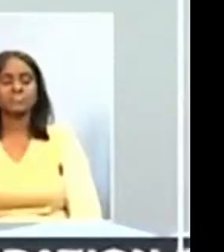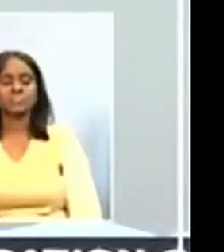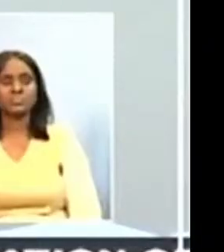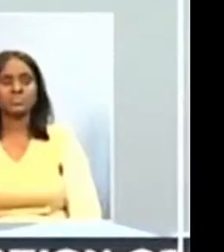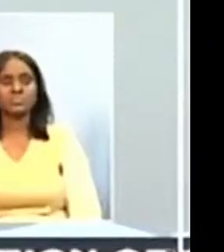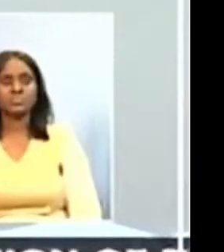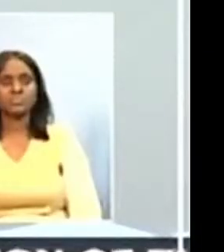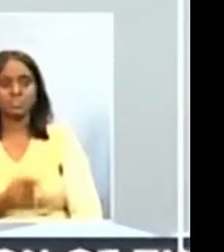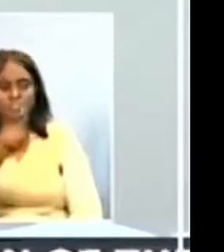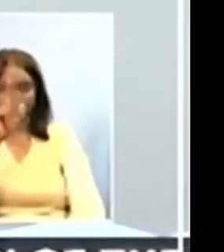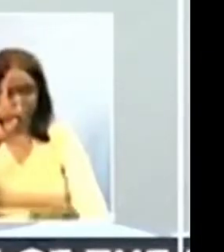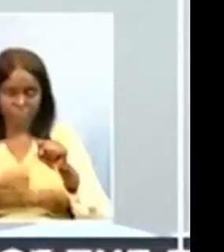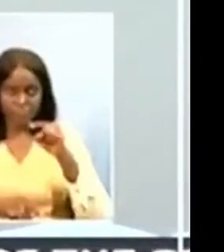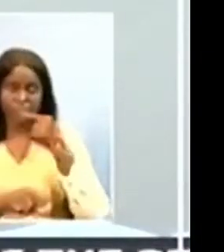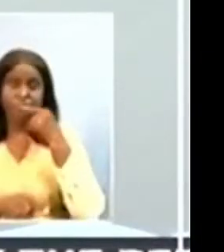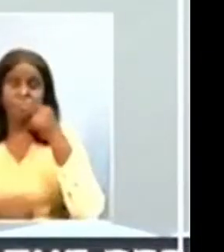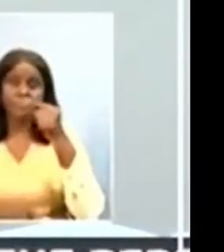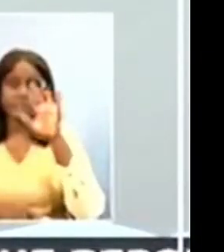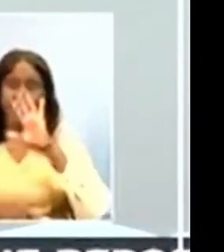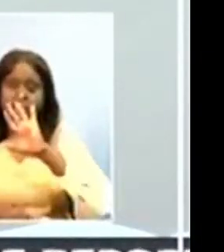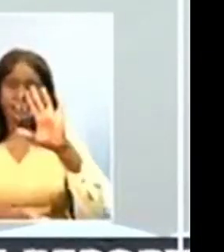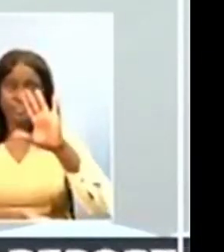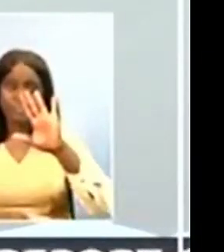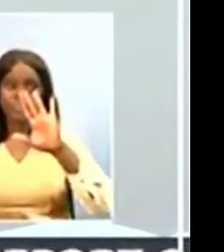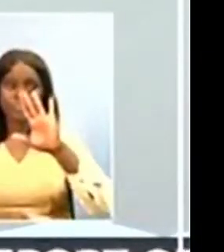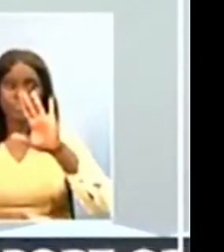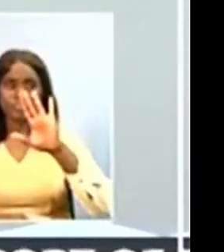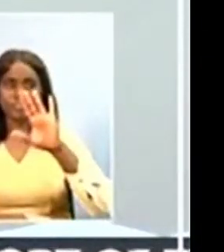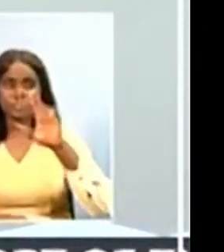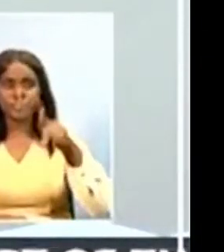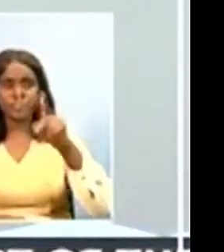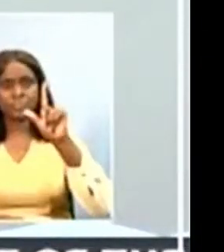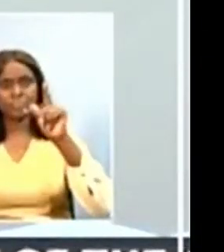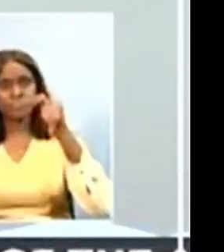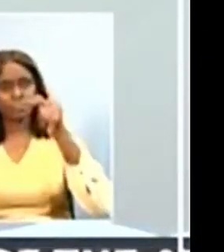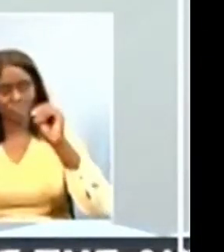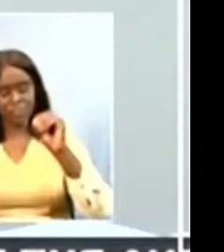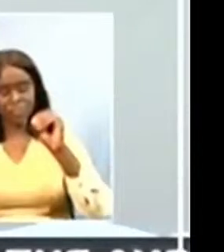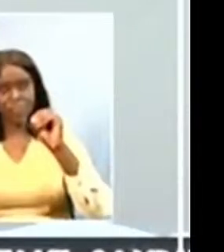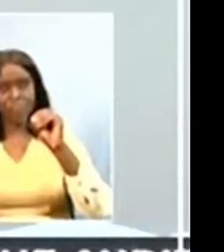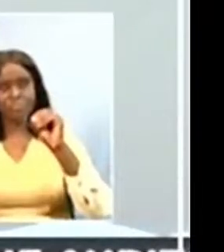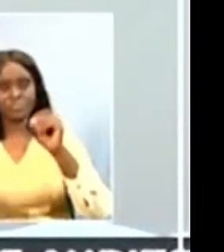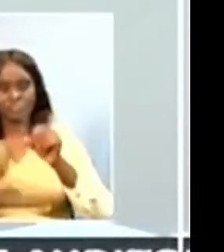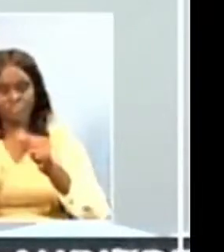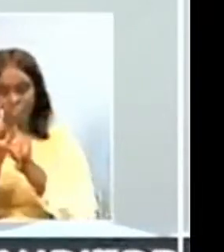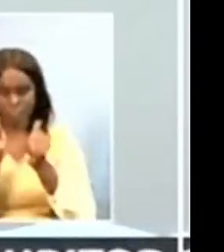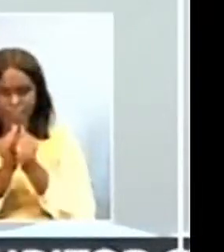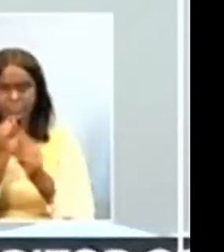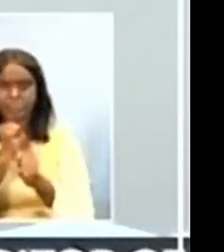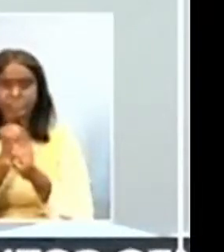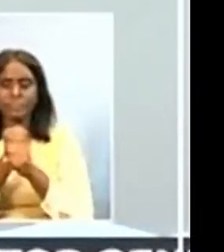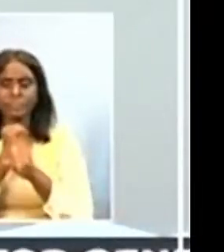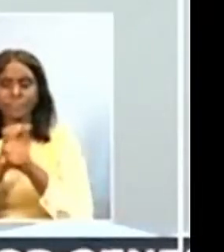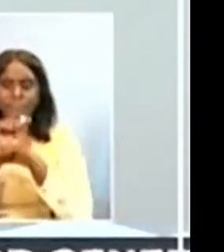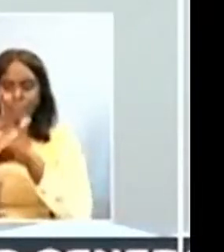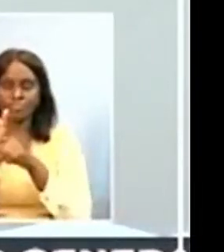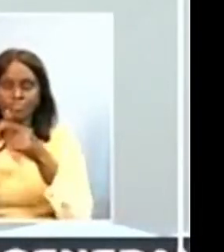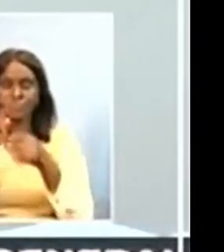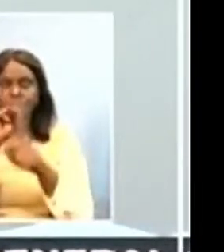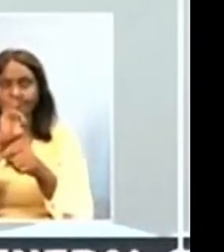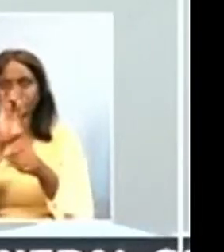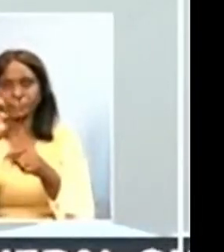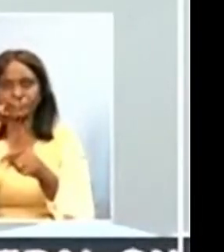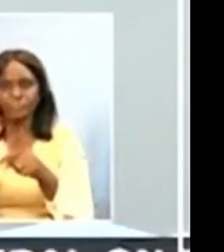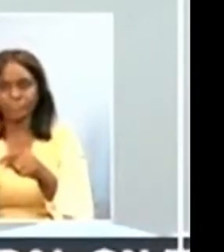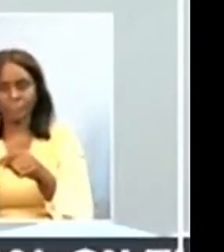If you can't tell your PRGOs about non-performing, send it to Mwene, a